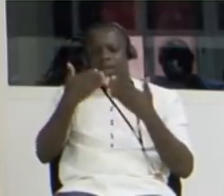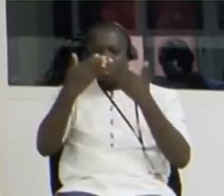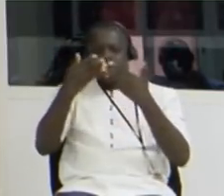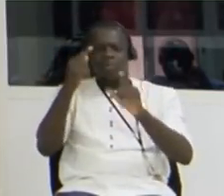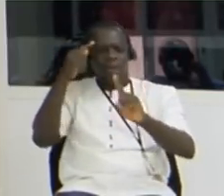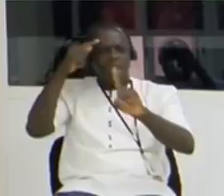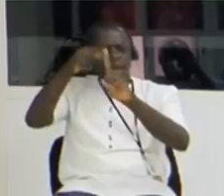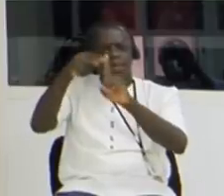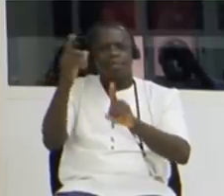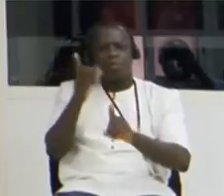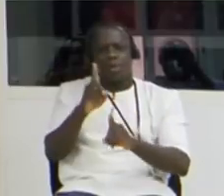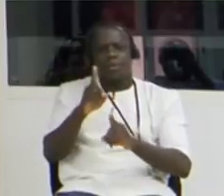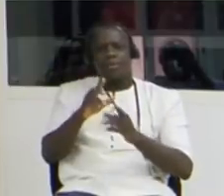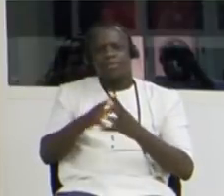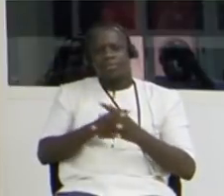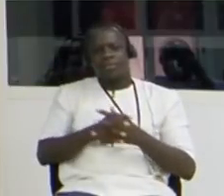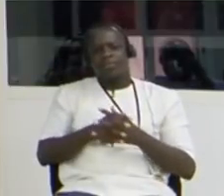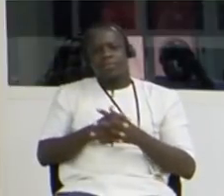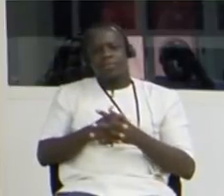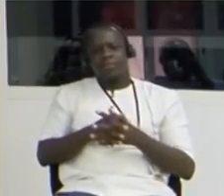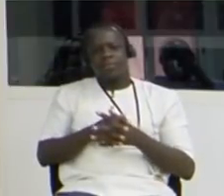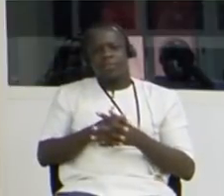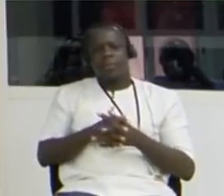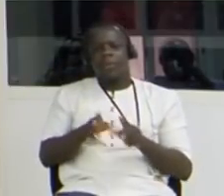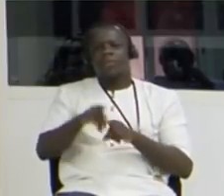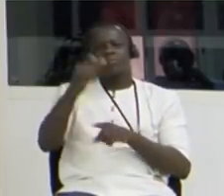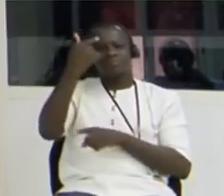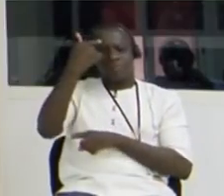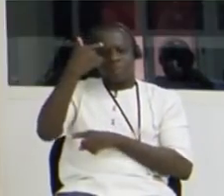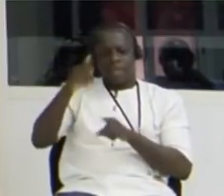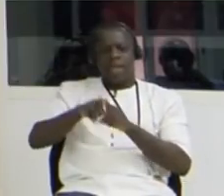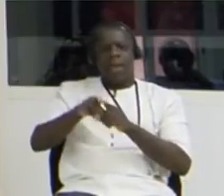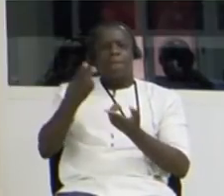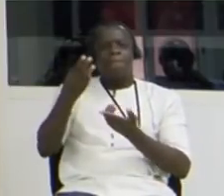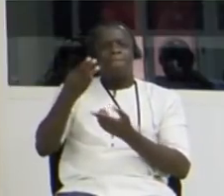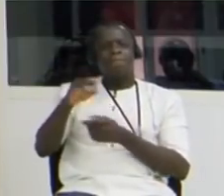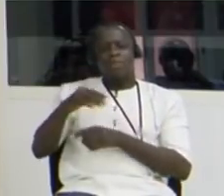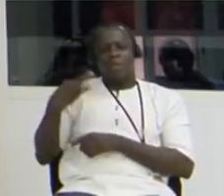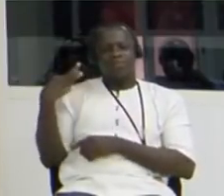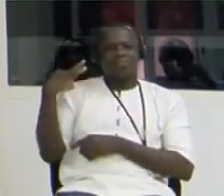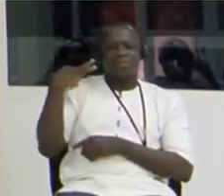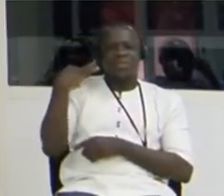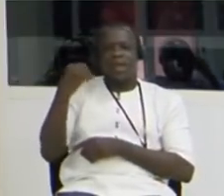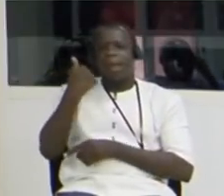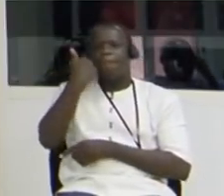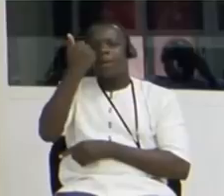Yes, it was as a result of the Miss Black USA, and